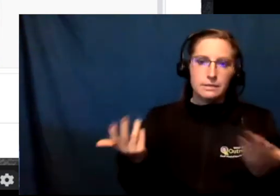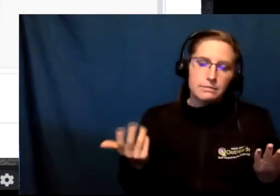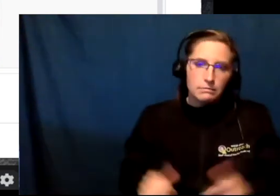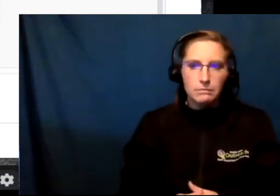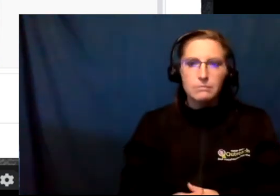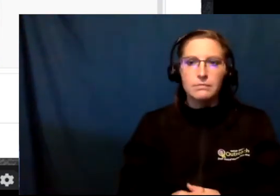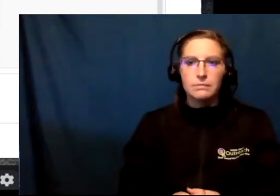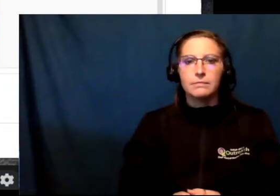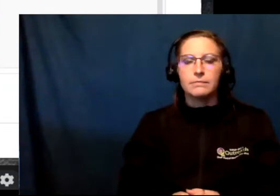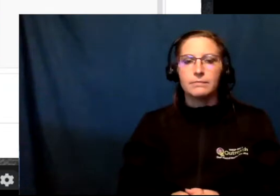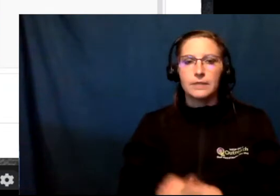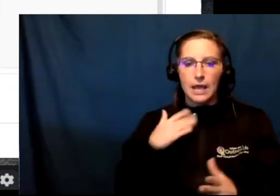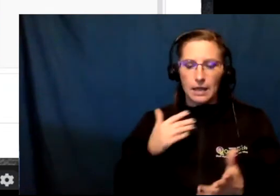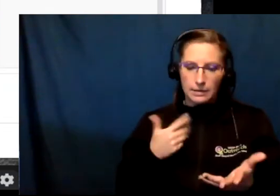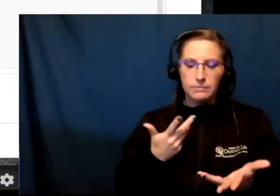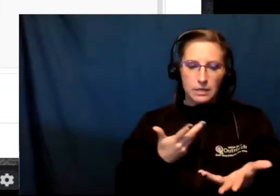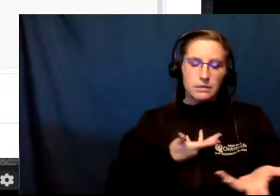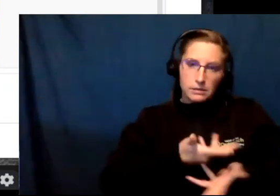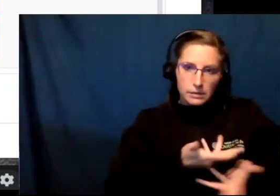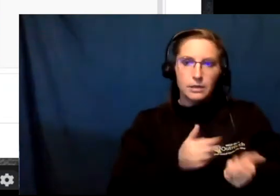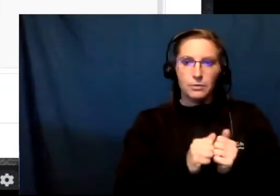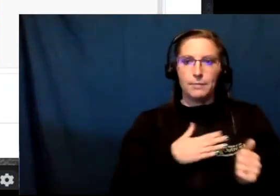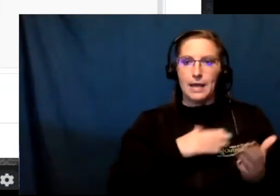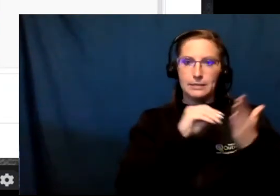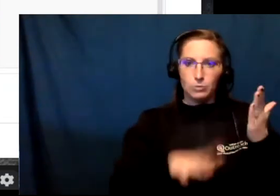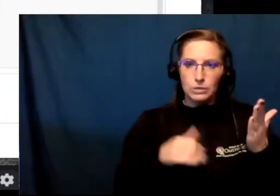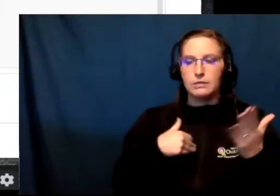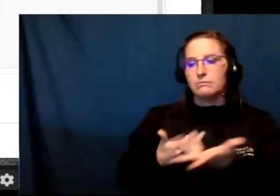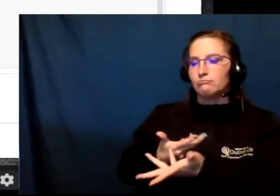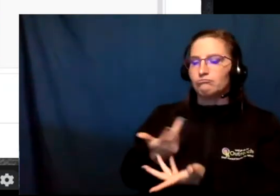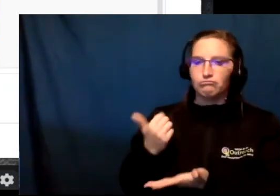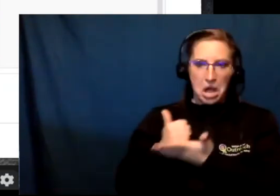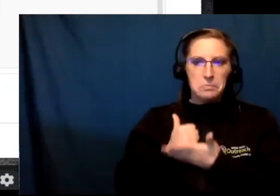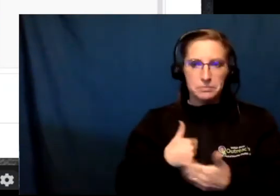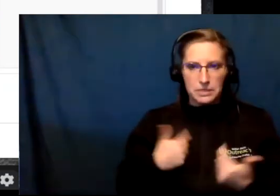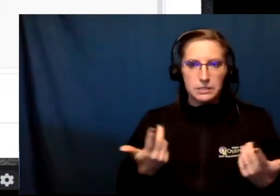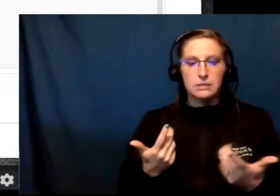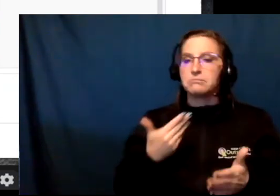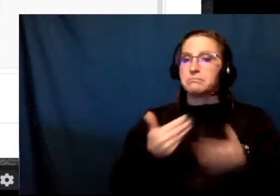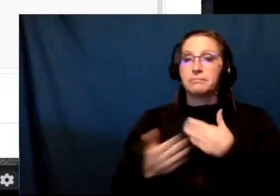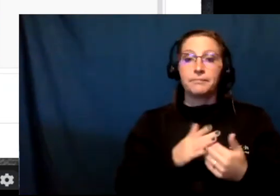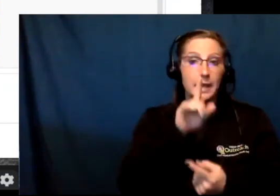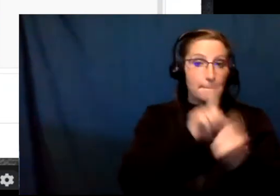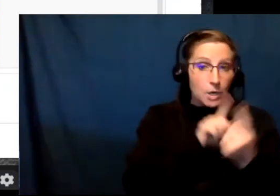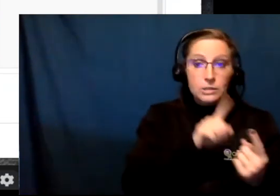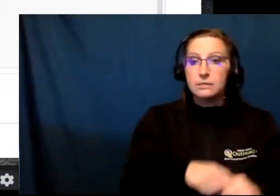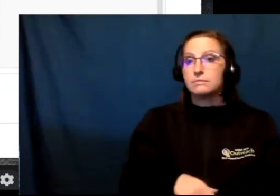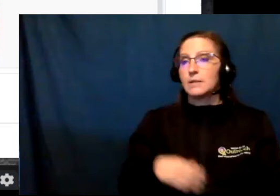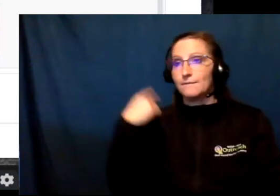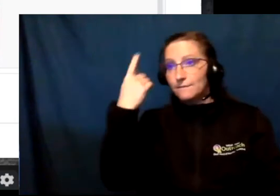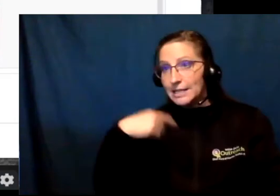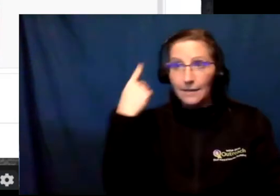working with my student. And whether I'm in person, face to face,